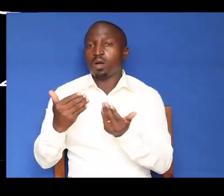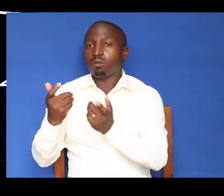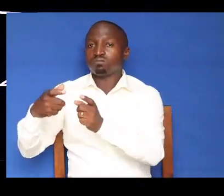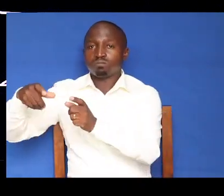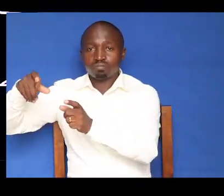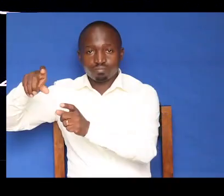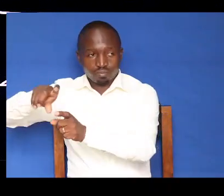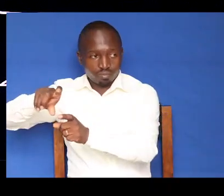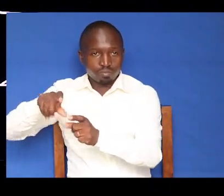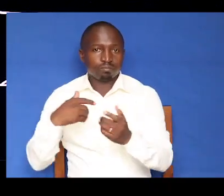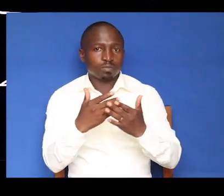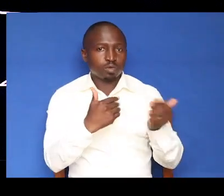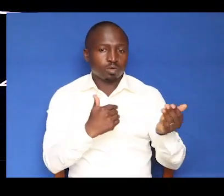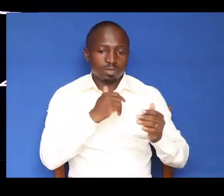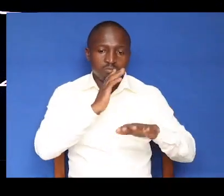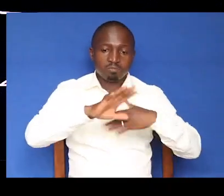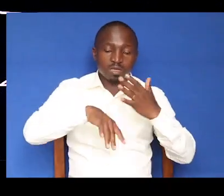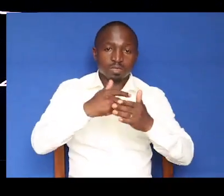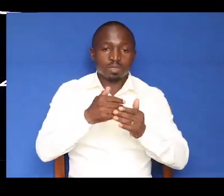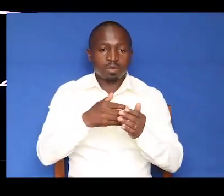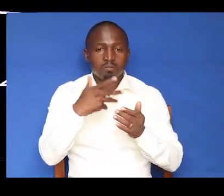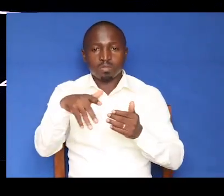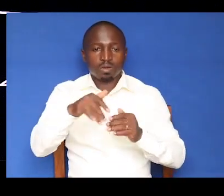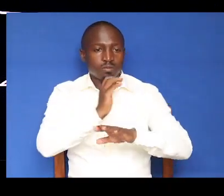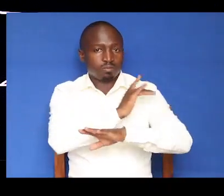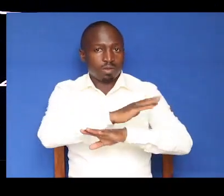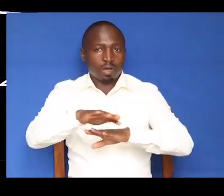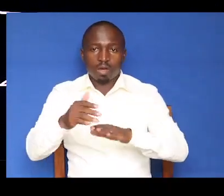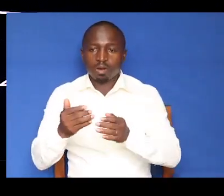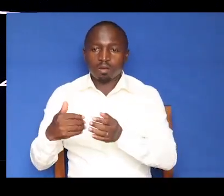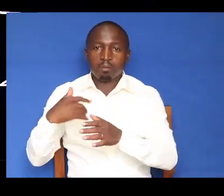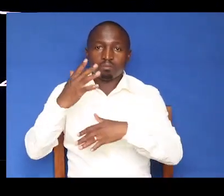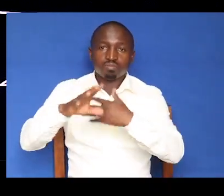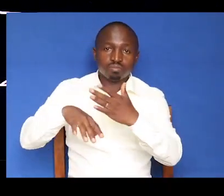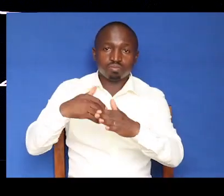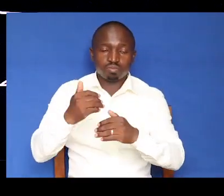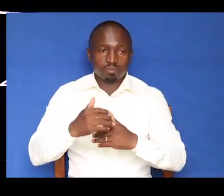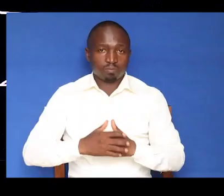been increased because of mixing of oceanic water in terms of currents.